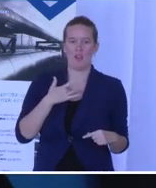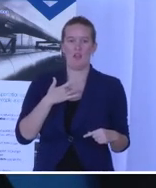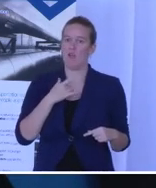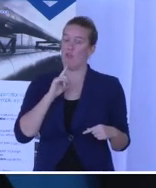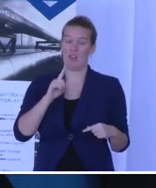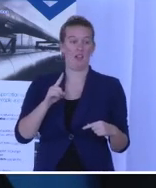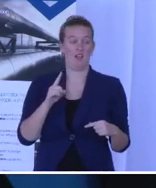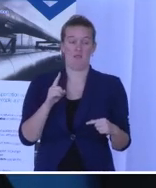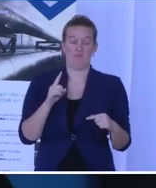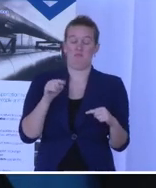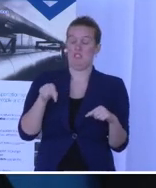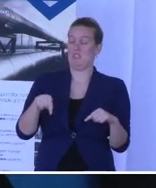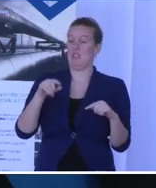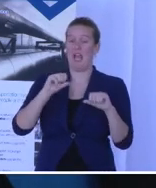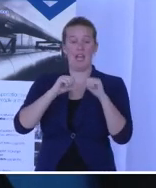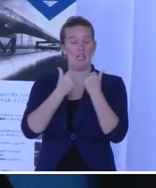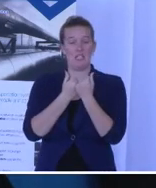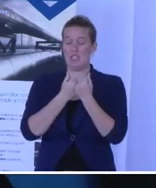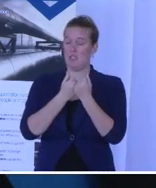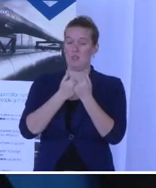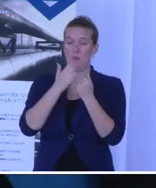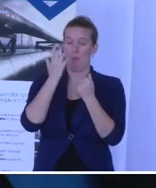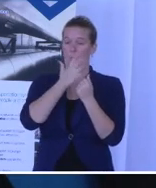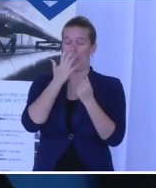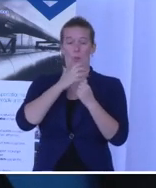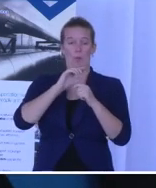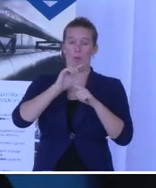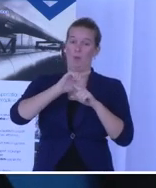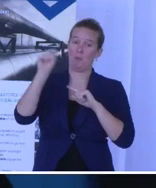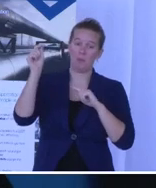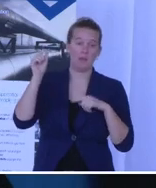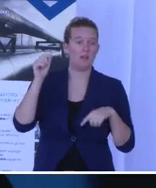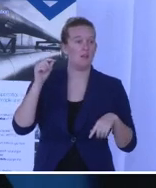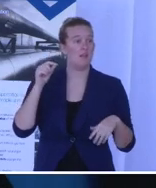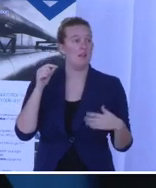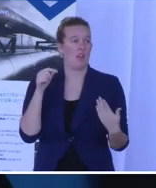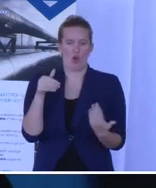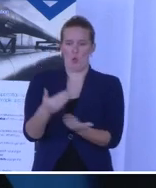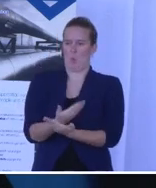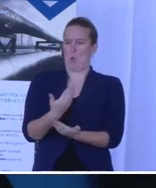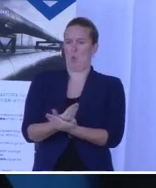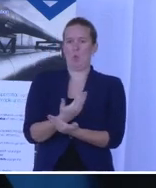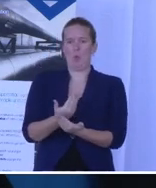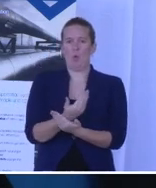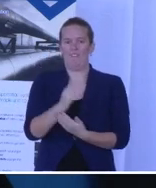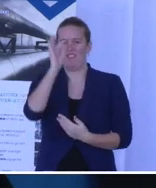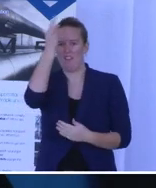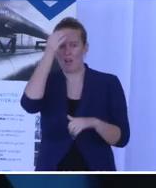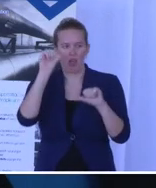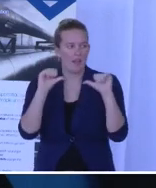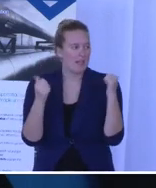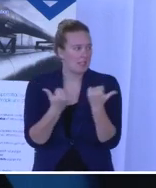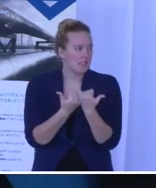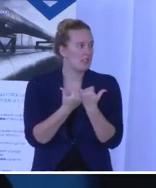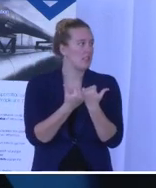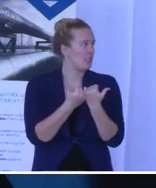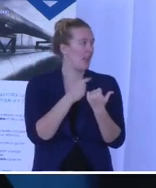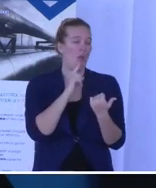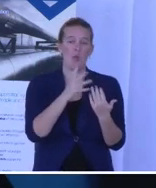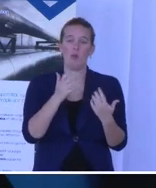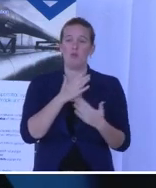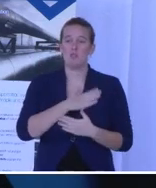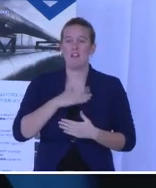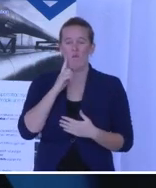phenomenal agency, a new agency of the federal government. And I would appreciate it if for just a